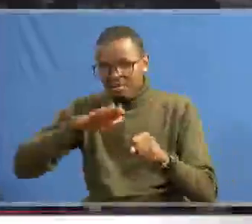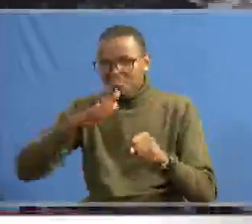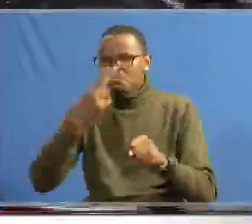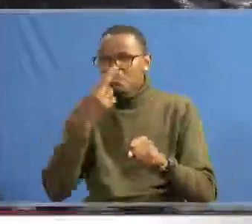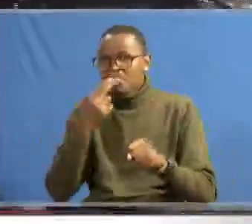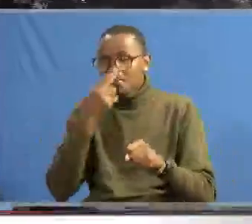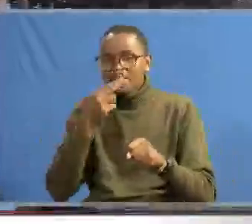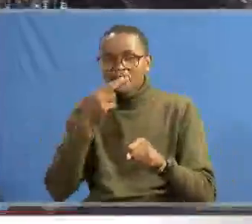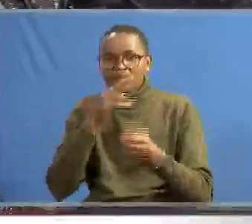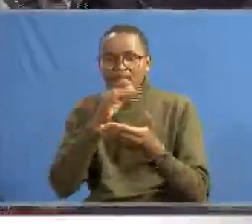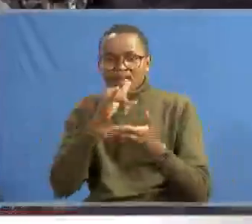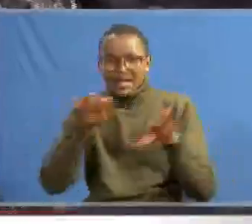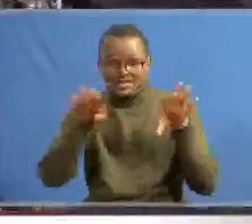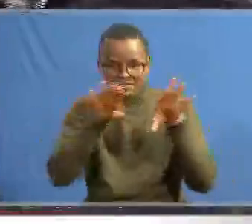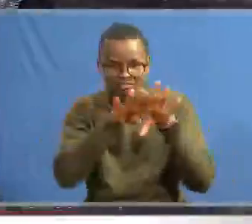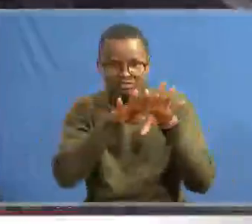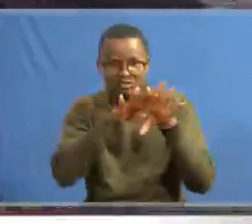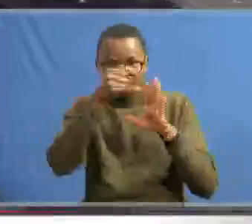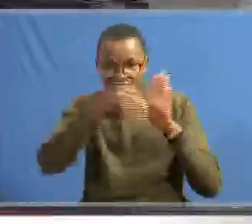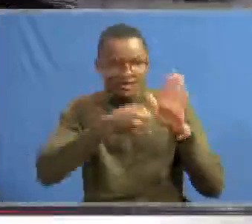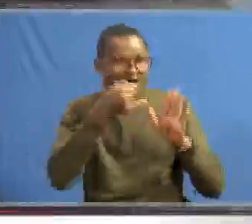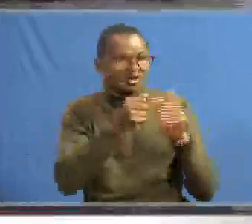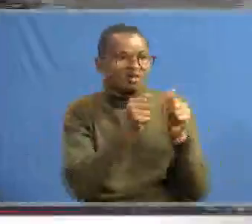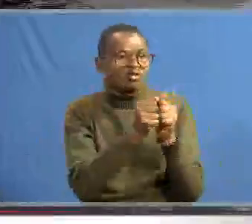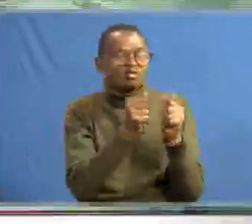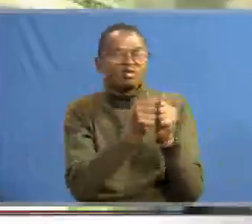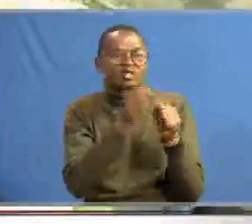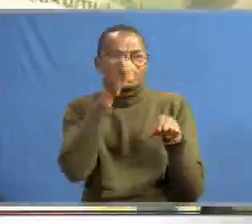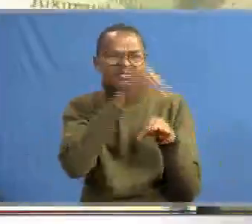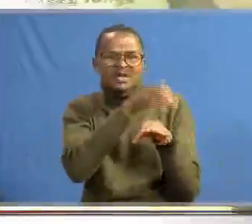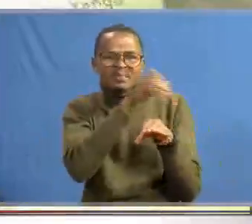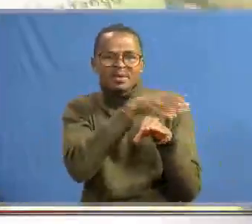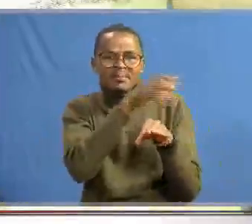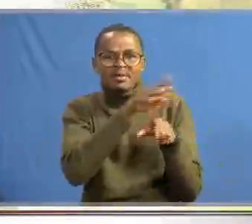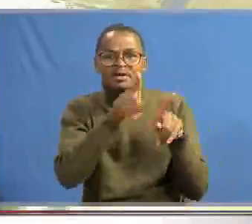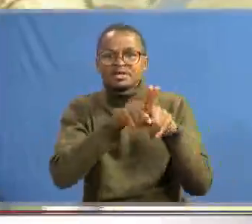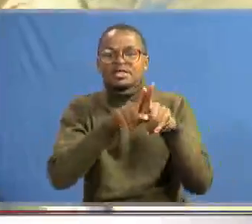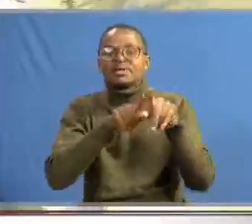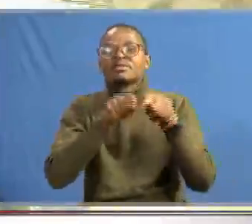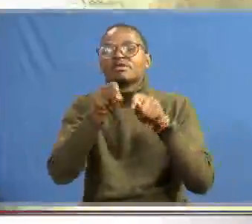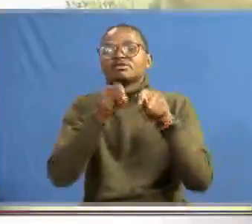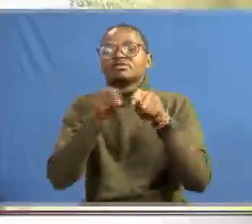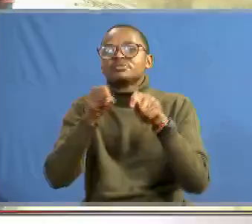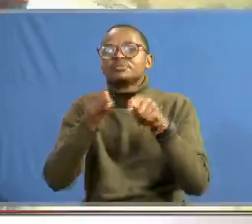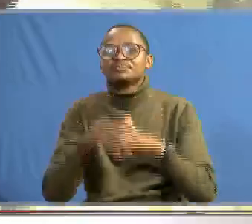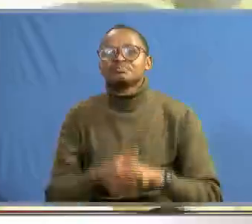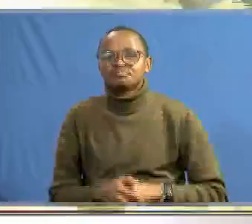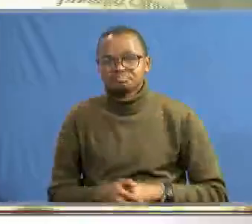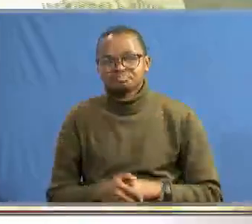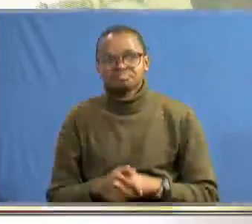polluters by shutting down factories which flout environmental rules and regulations.